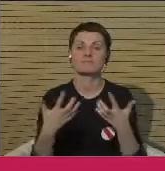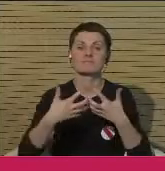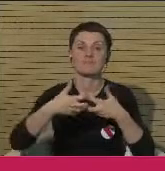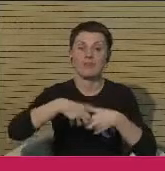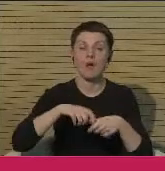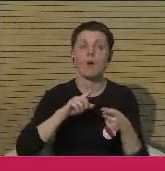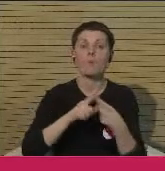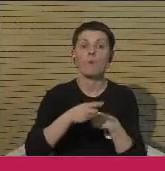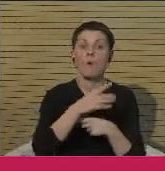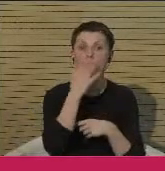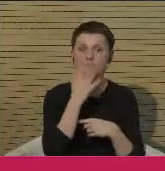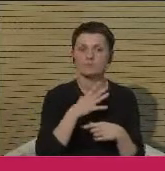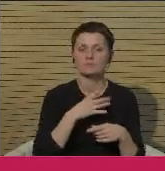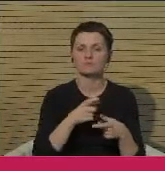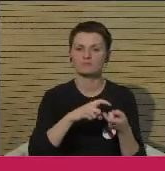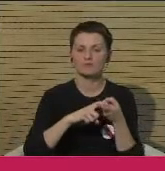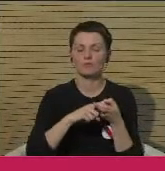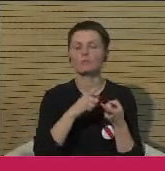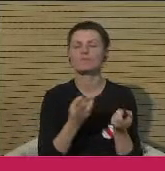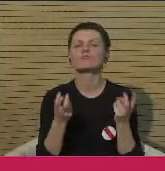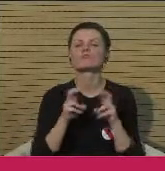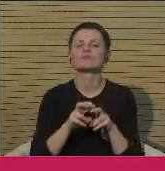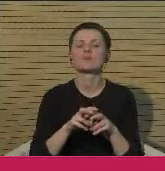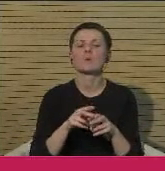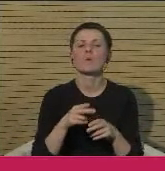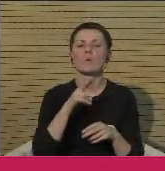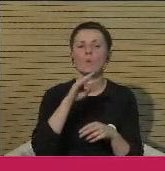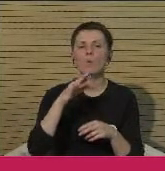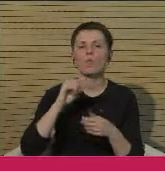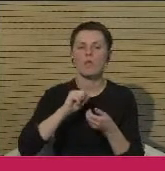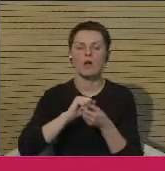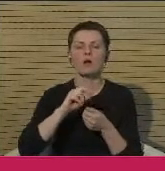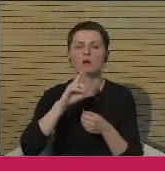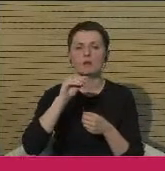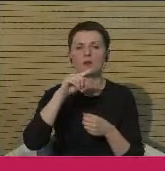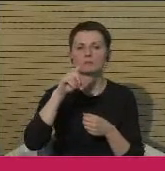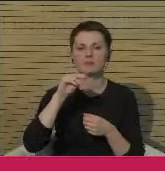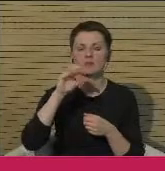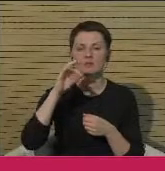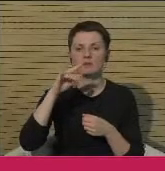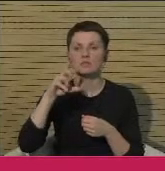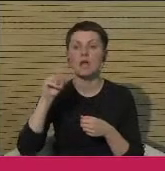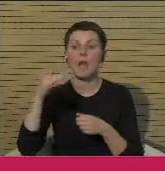in a way integrated to the post-Russian area.